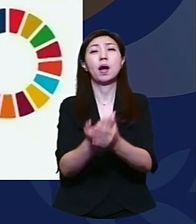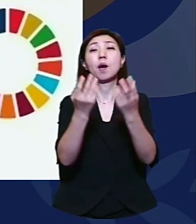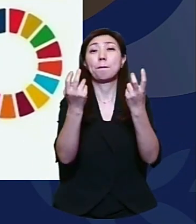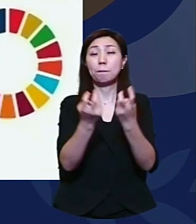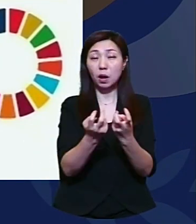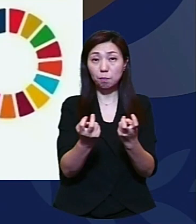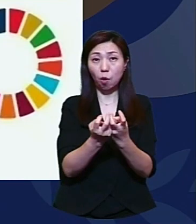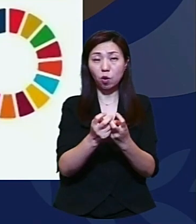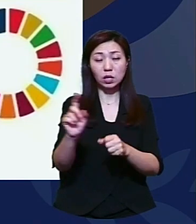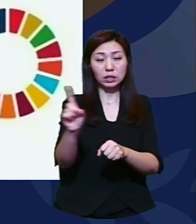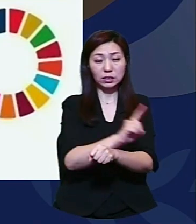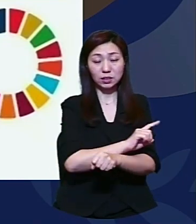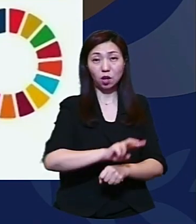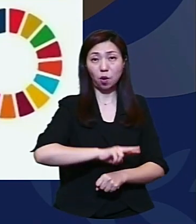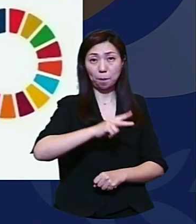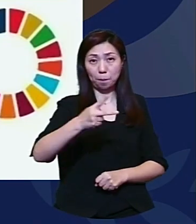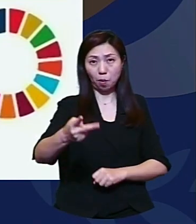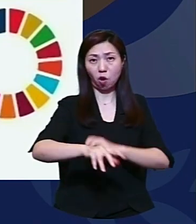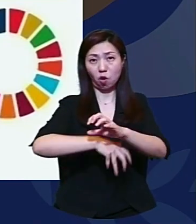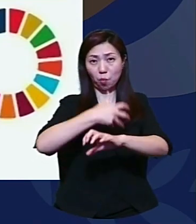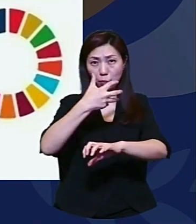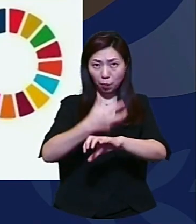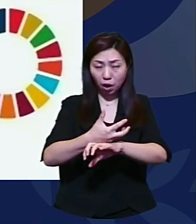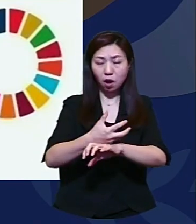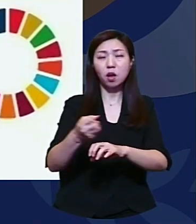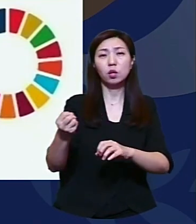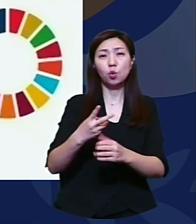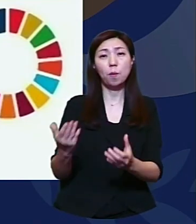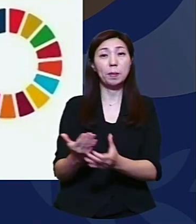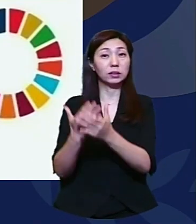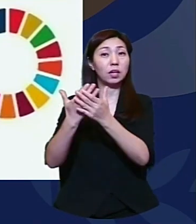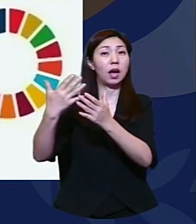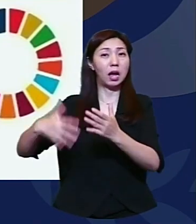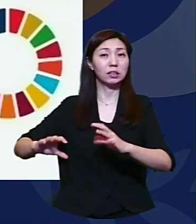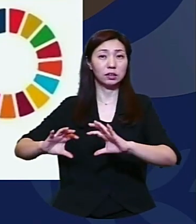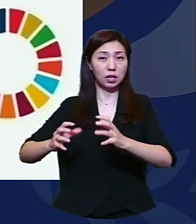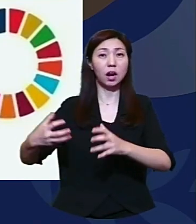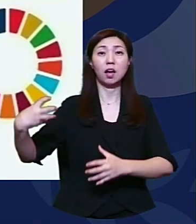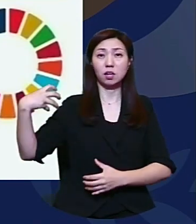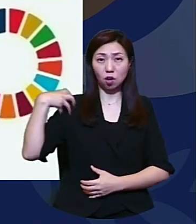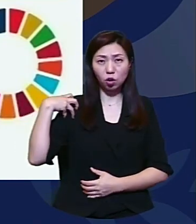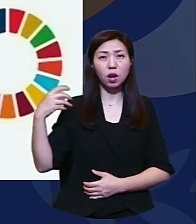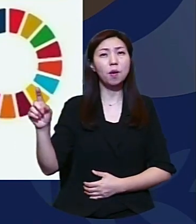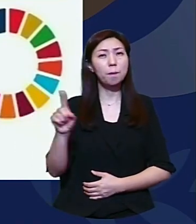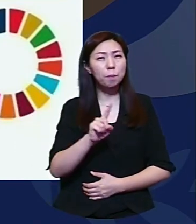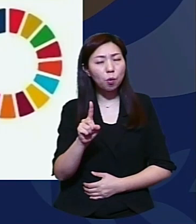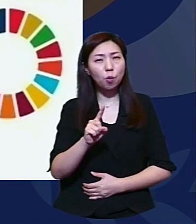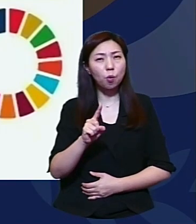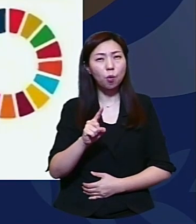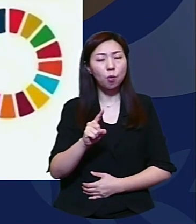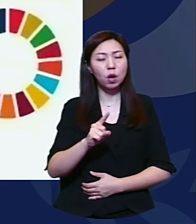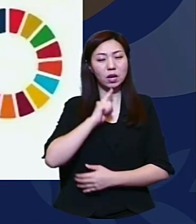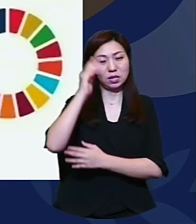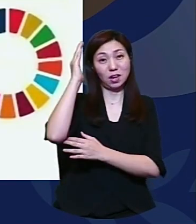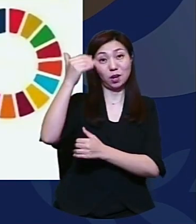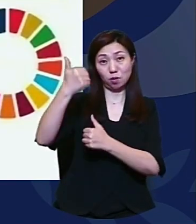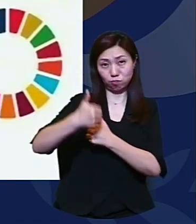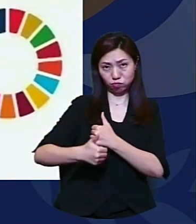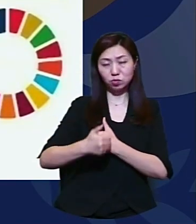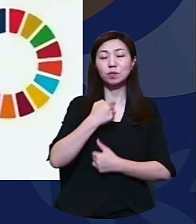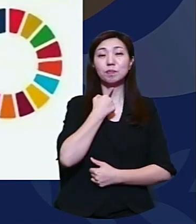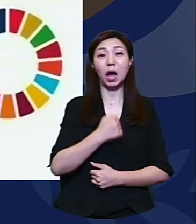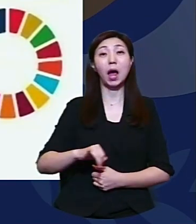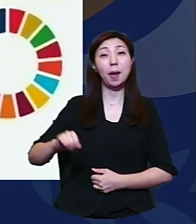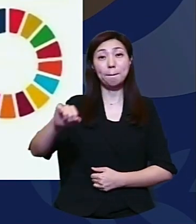question for so many governments around the world right now, as the virus continues to inflict social and economic disruption